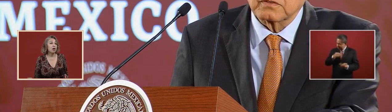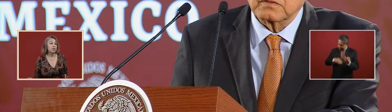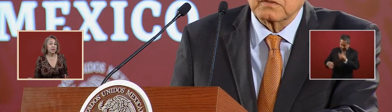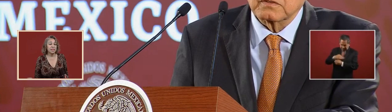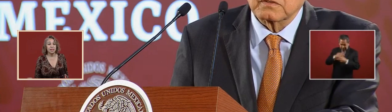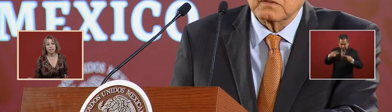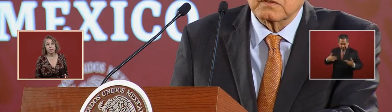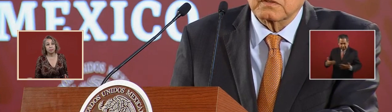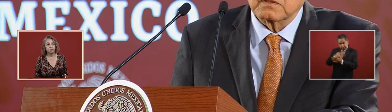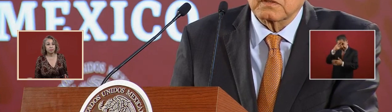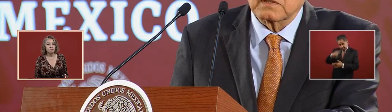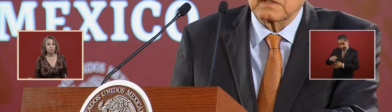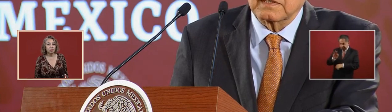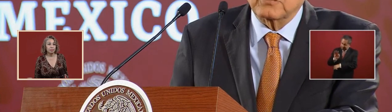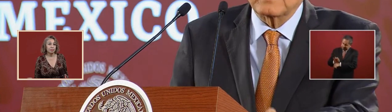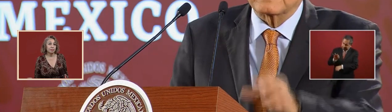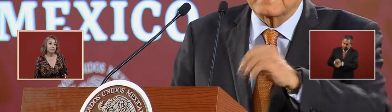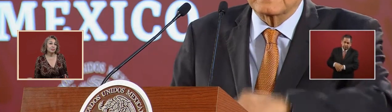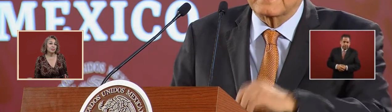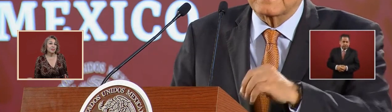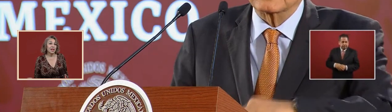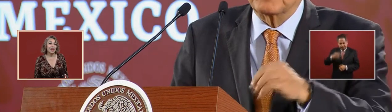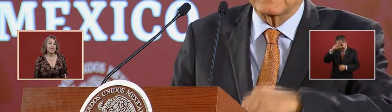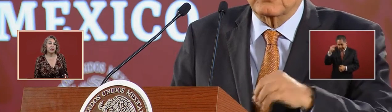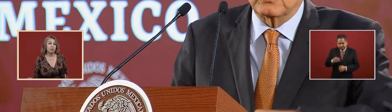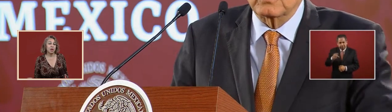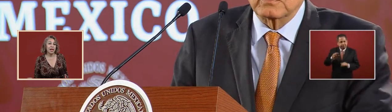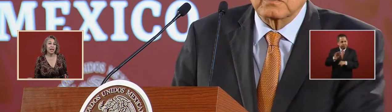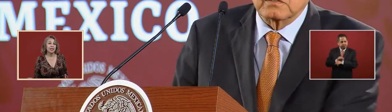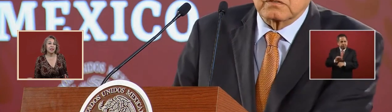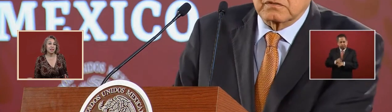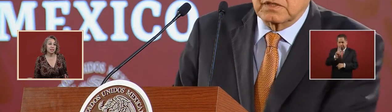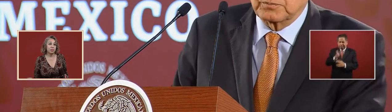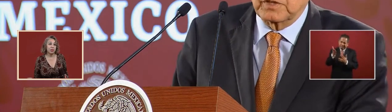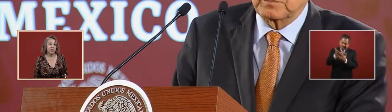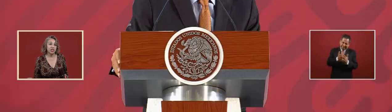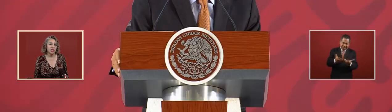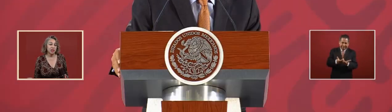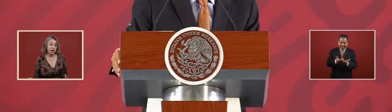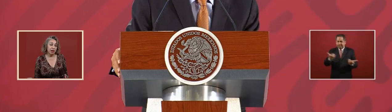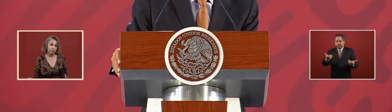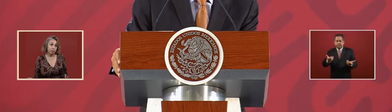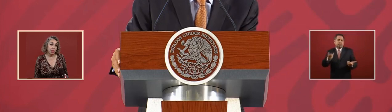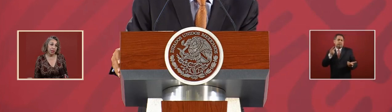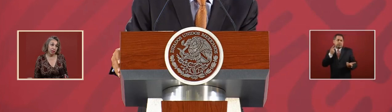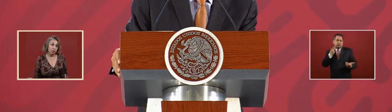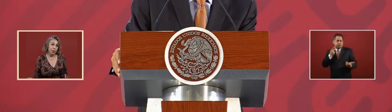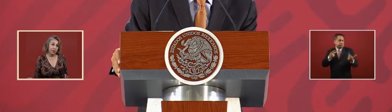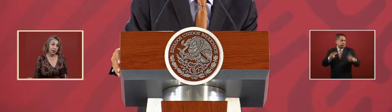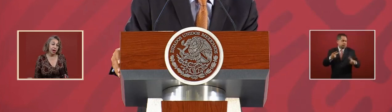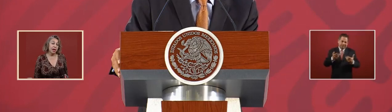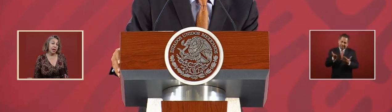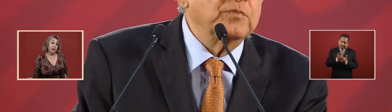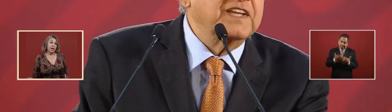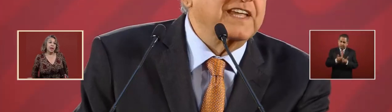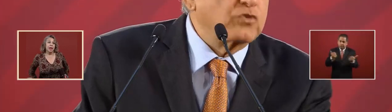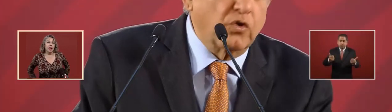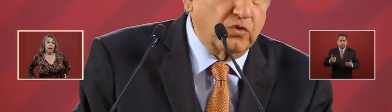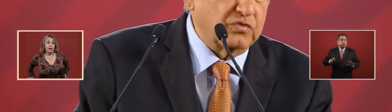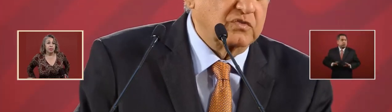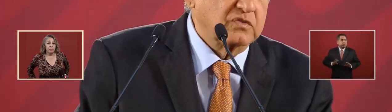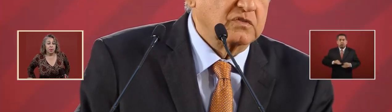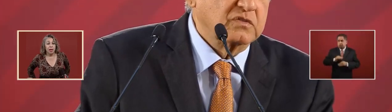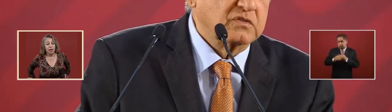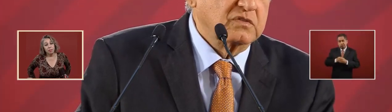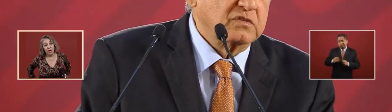them. All the Mexicans. Es una realidad, la it's a reality, the separation político, of political power. Y esto nos conviene a